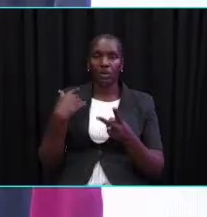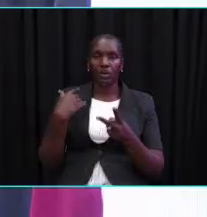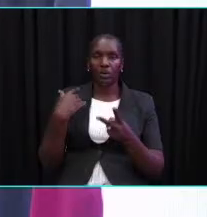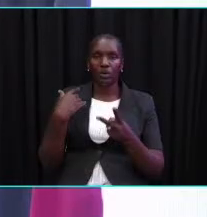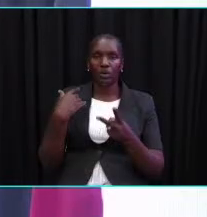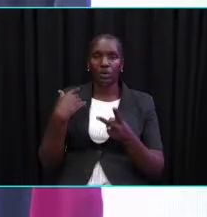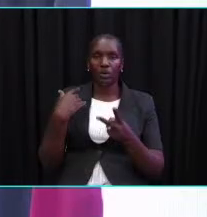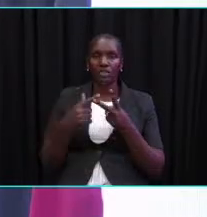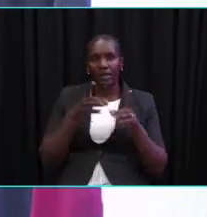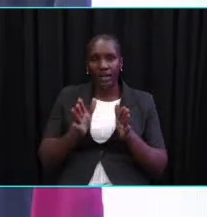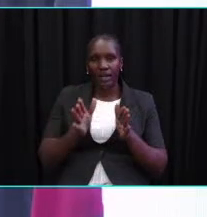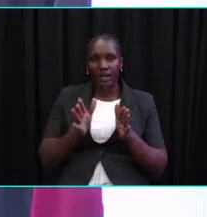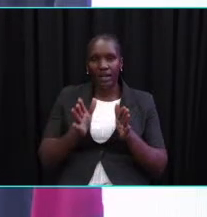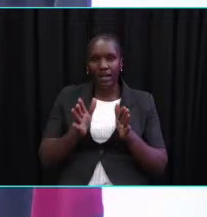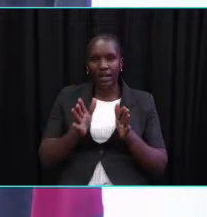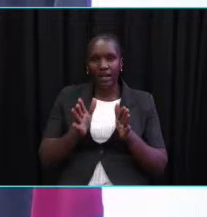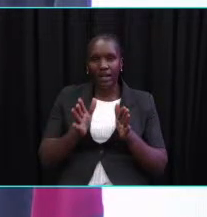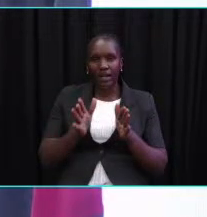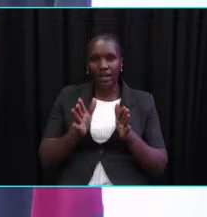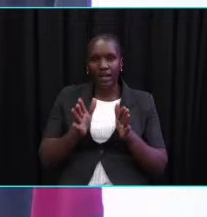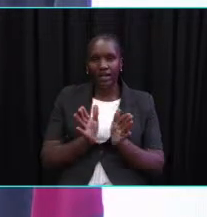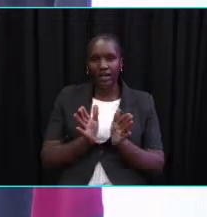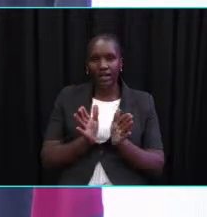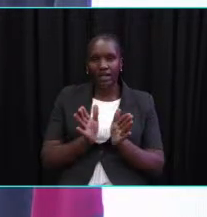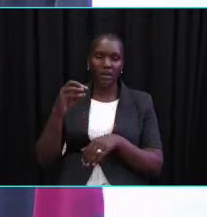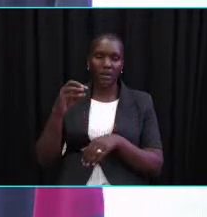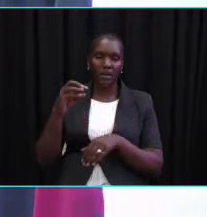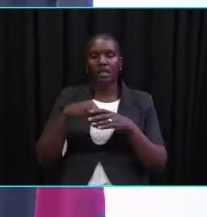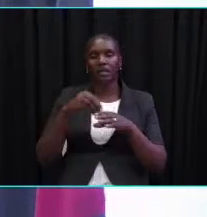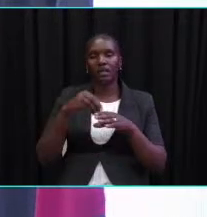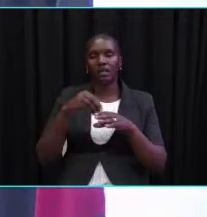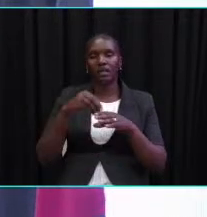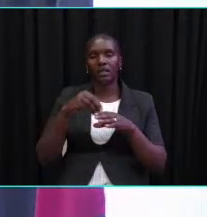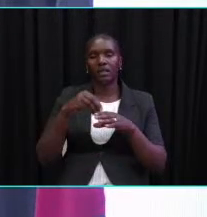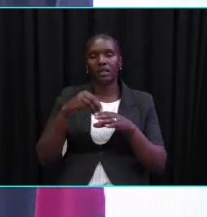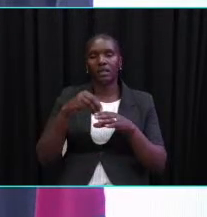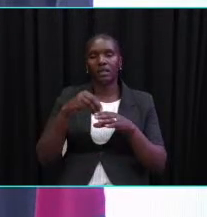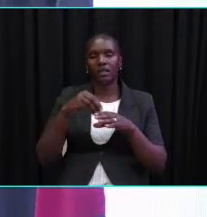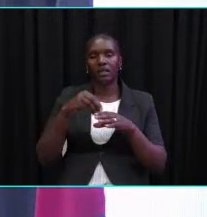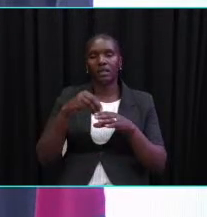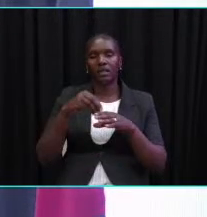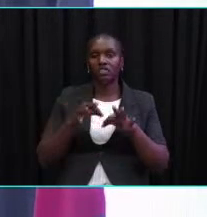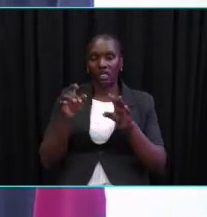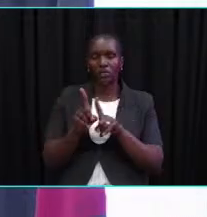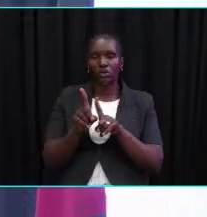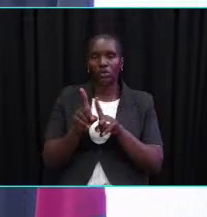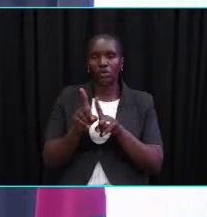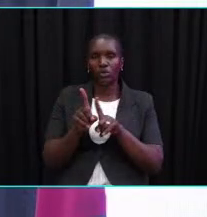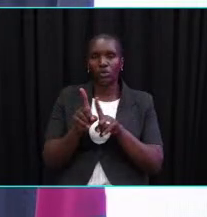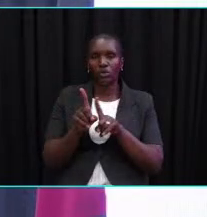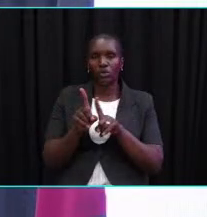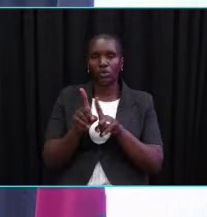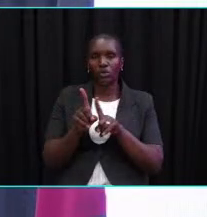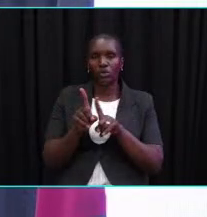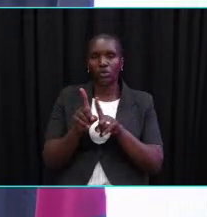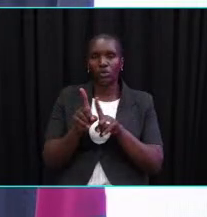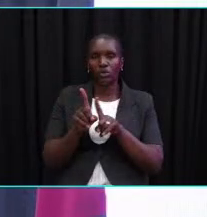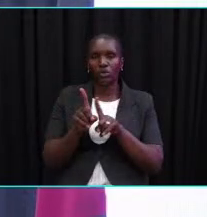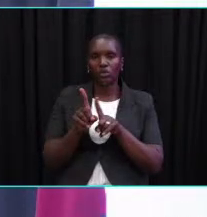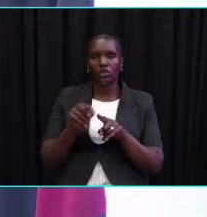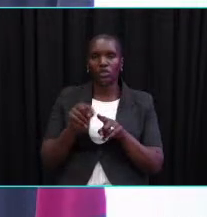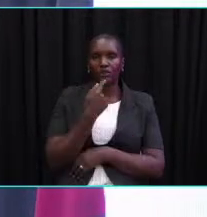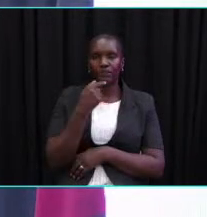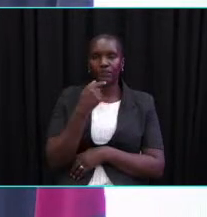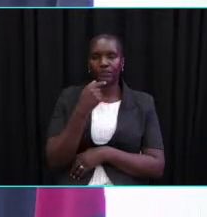is the Director General, PPP Unit at the National Treasury, who is standing in for